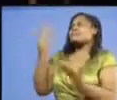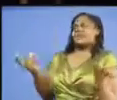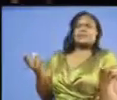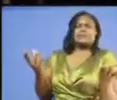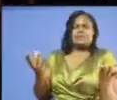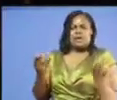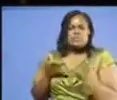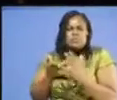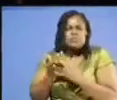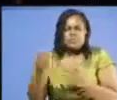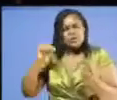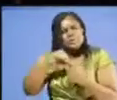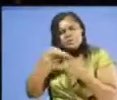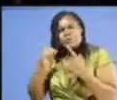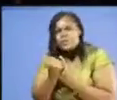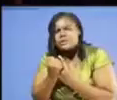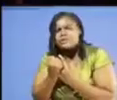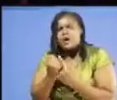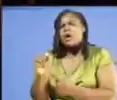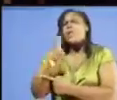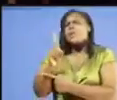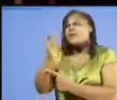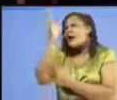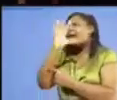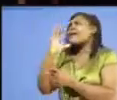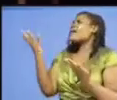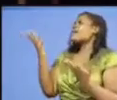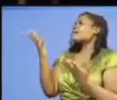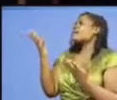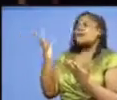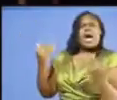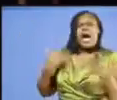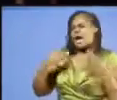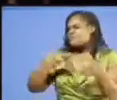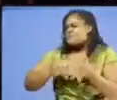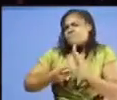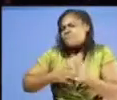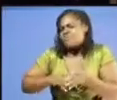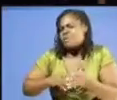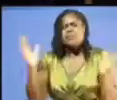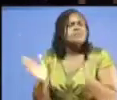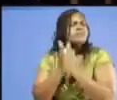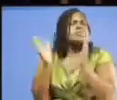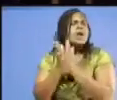of your pandemic problems, you've lost your purposeful praise.